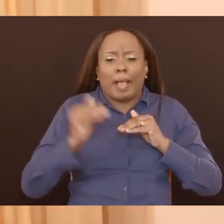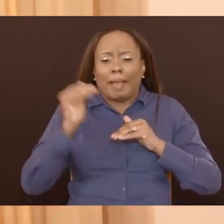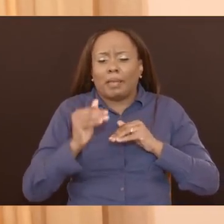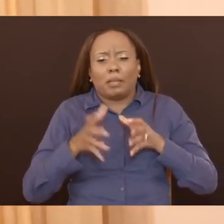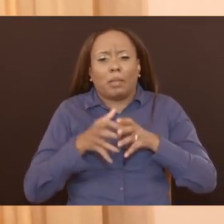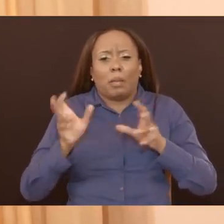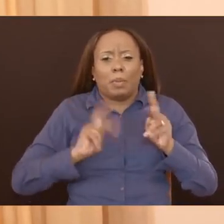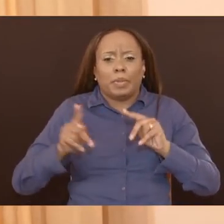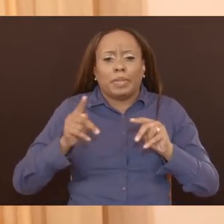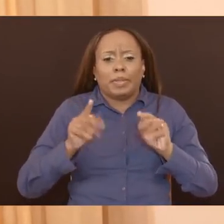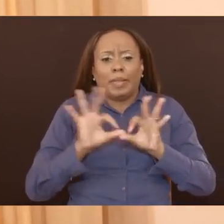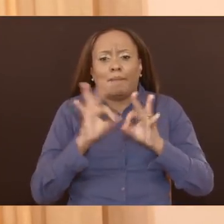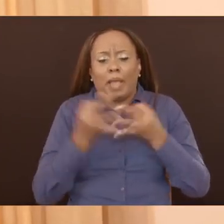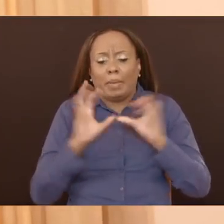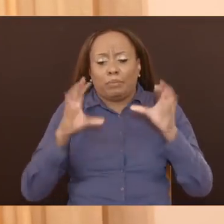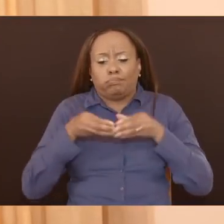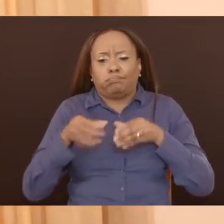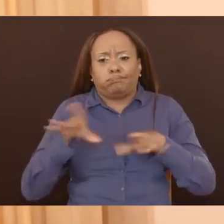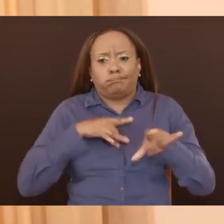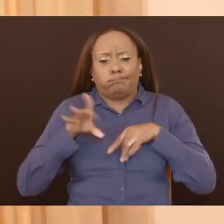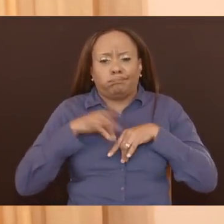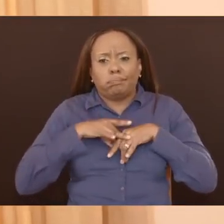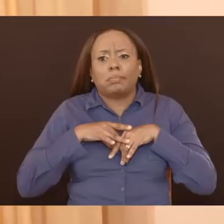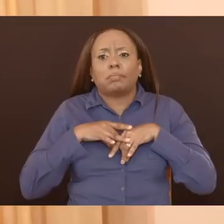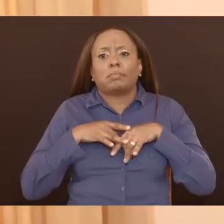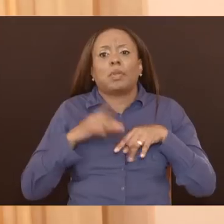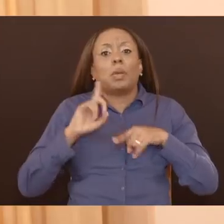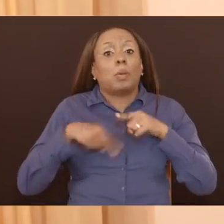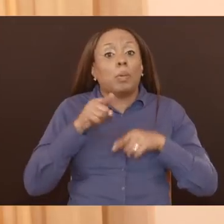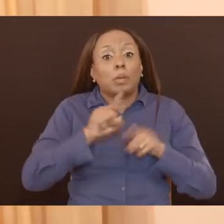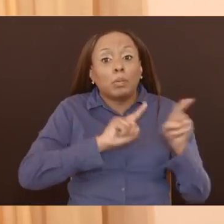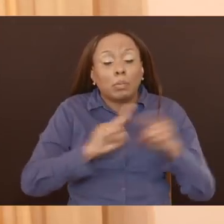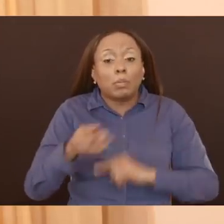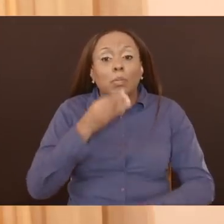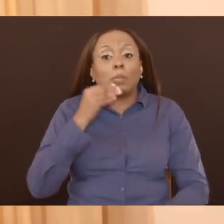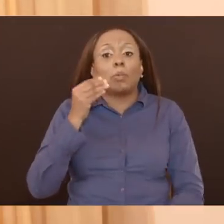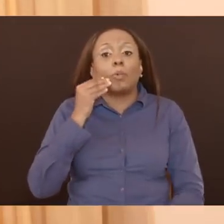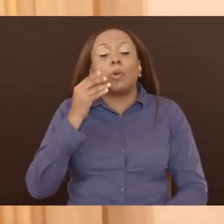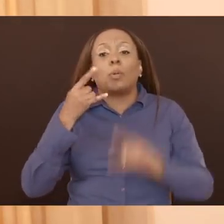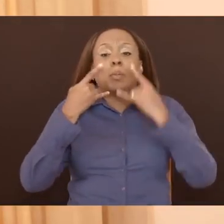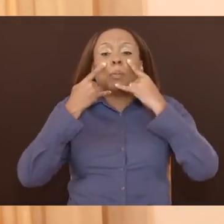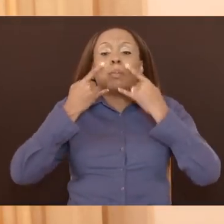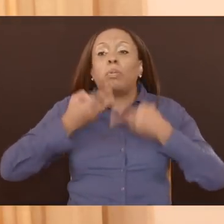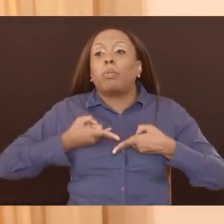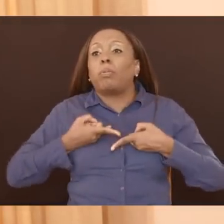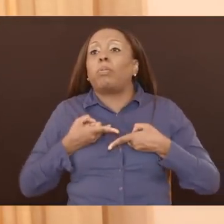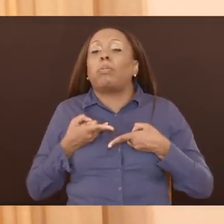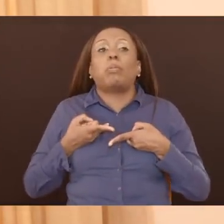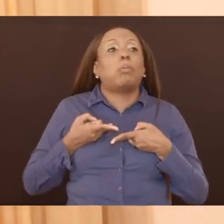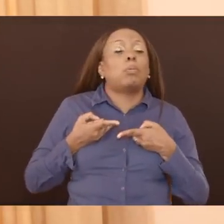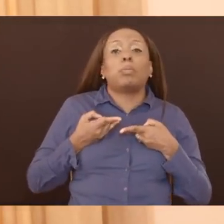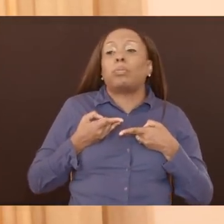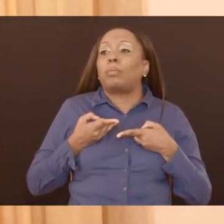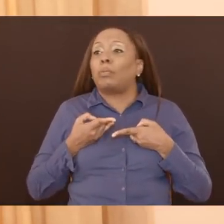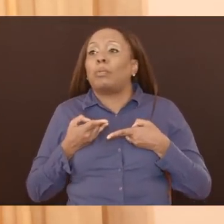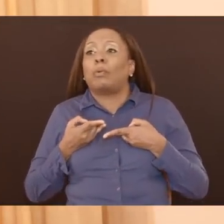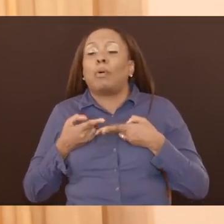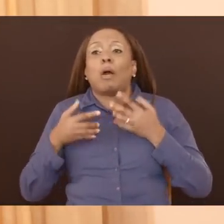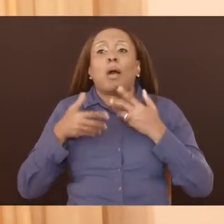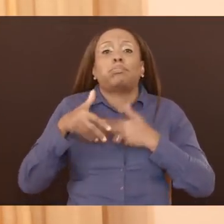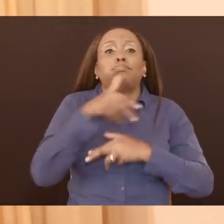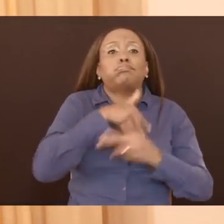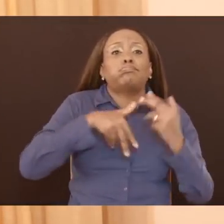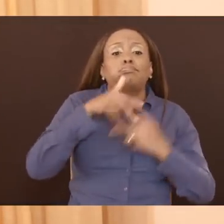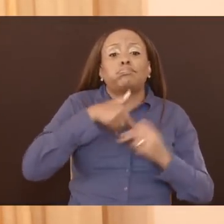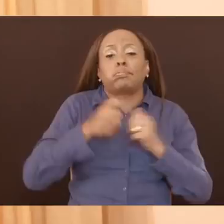it means when your guards are down at home, the Delta is prancing up and literally taking out people.